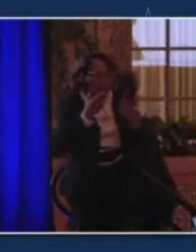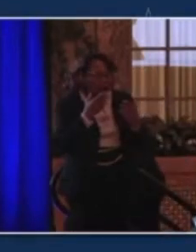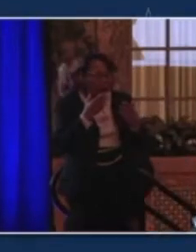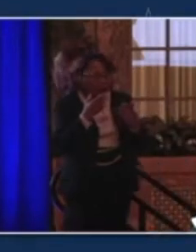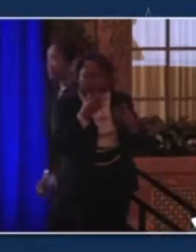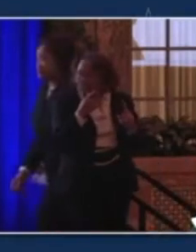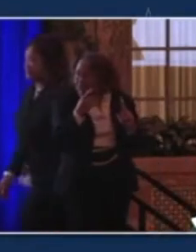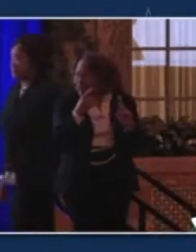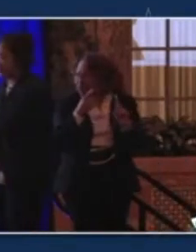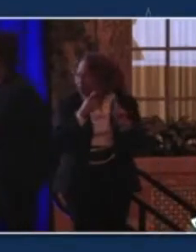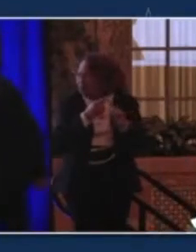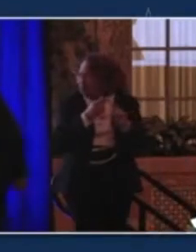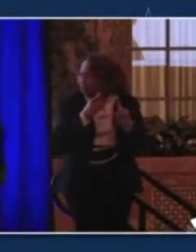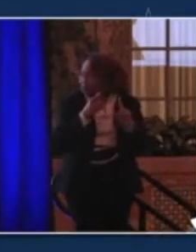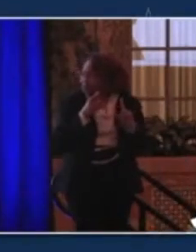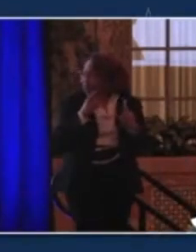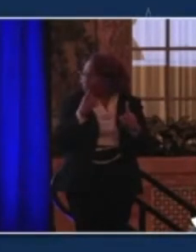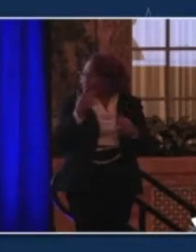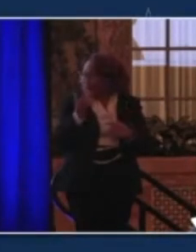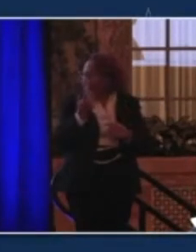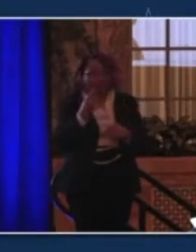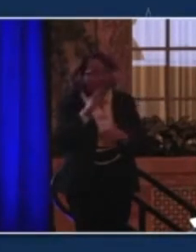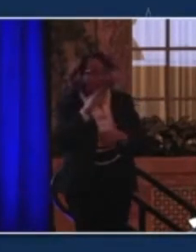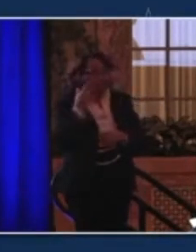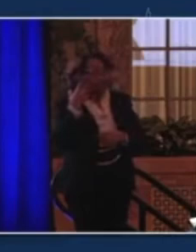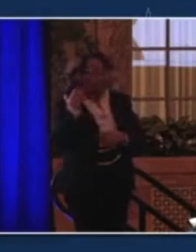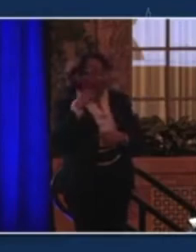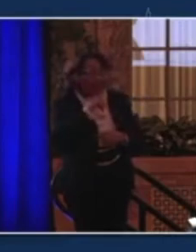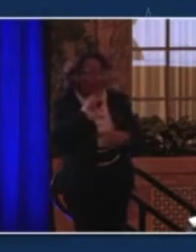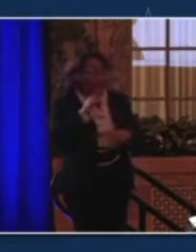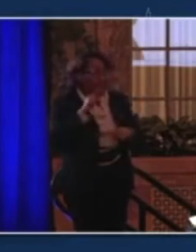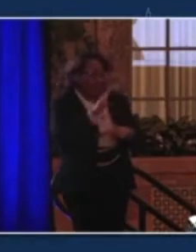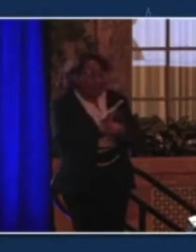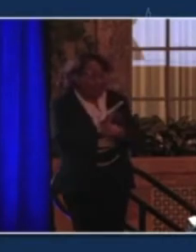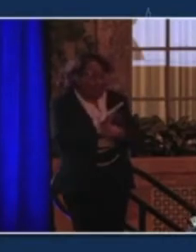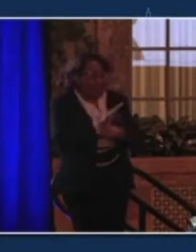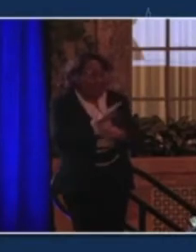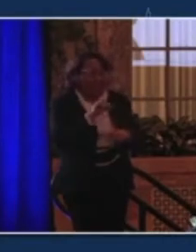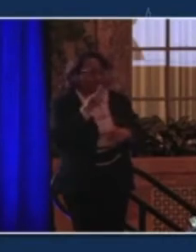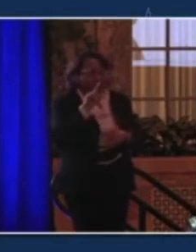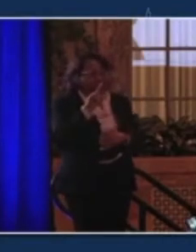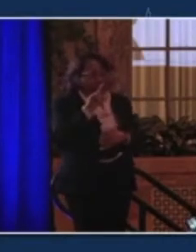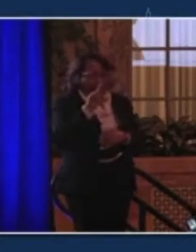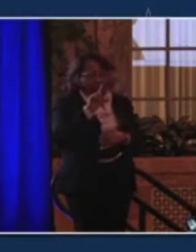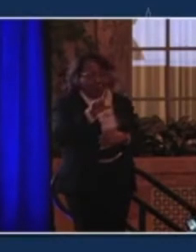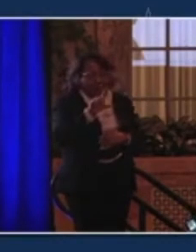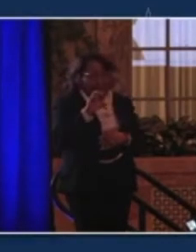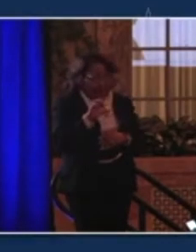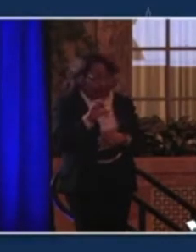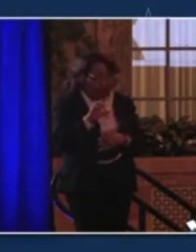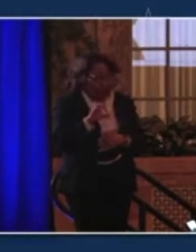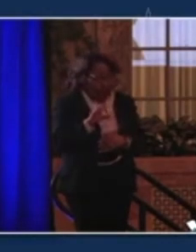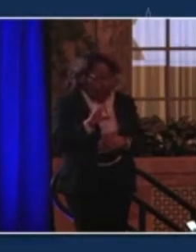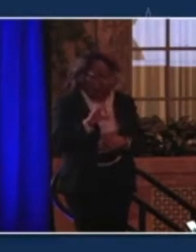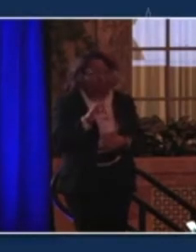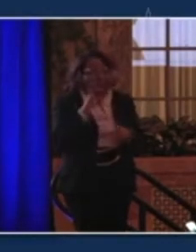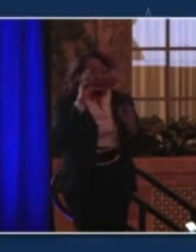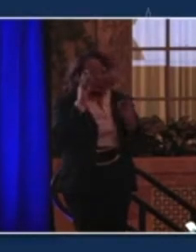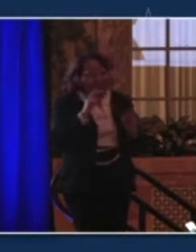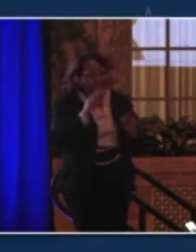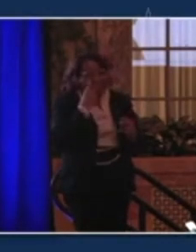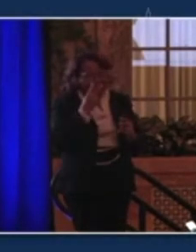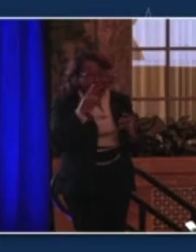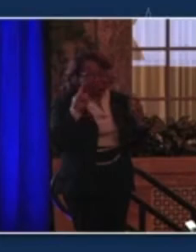administration, her dedication to the Mayor Harold Washington Legacy Committee, and her determination to see the success of